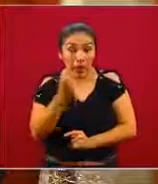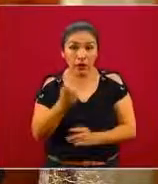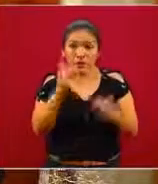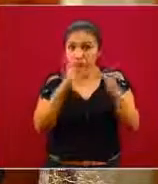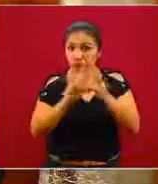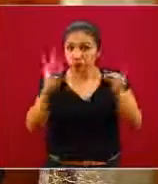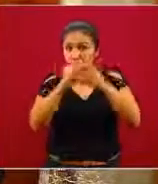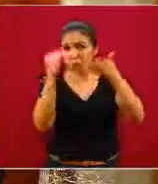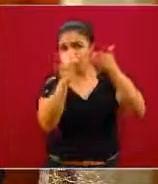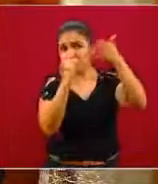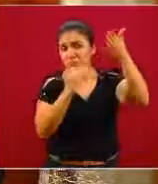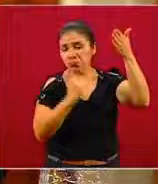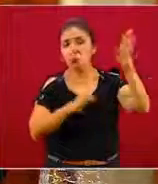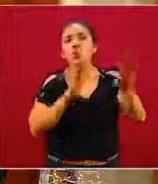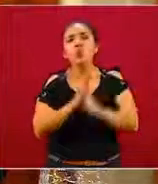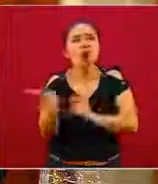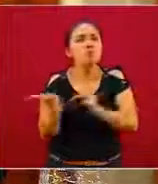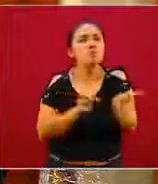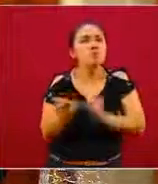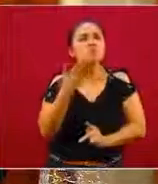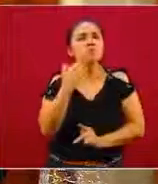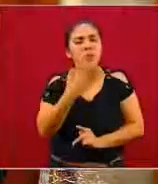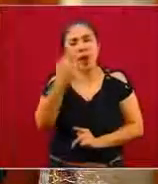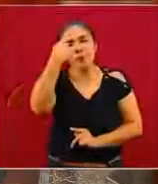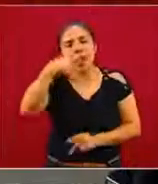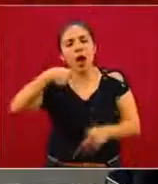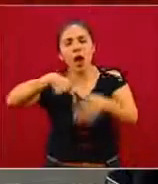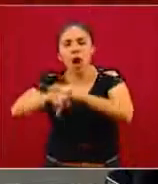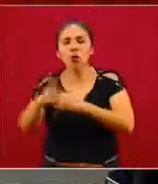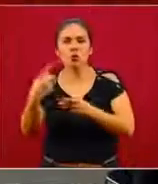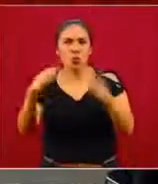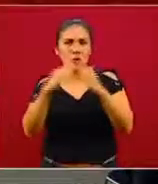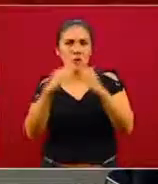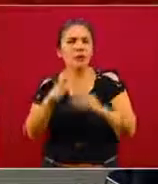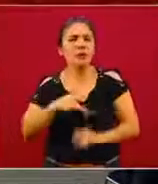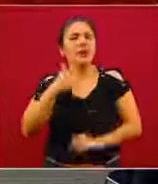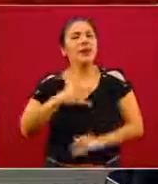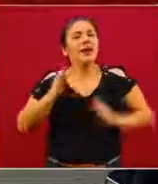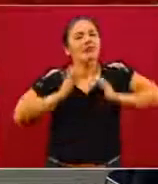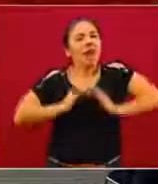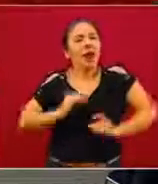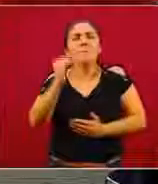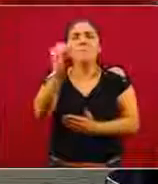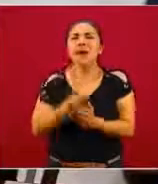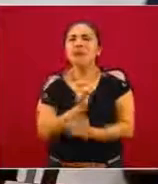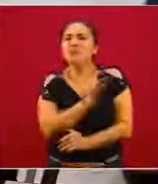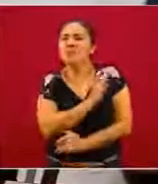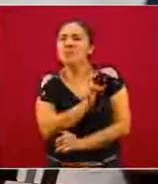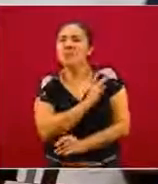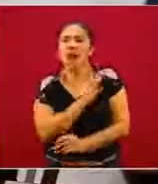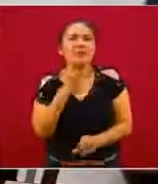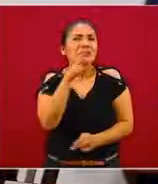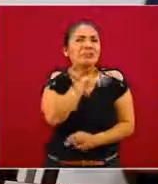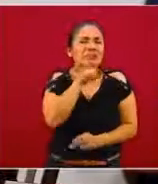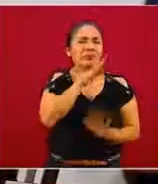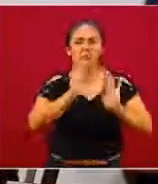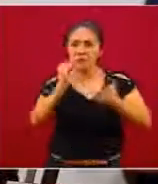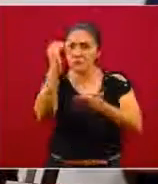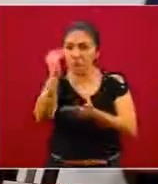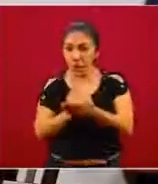describe some useful strategies for creating a calm environment at home and reducing levels of fear and